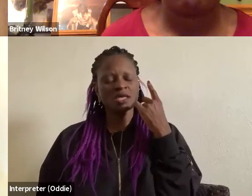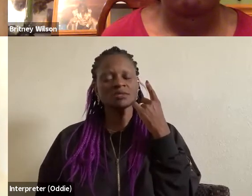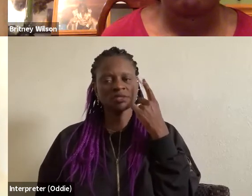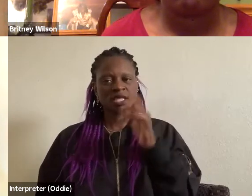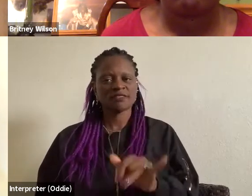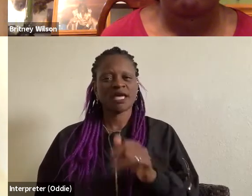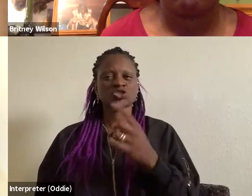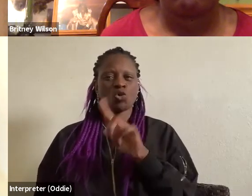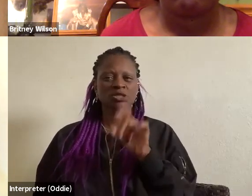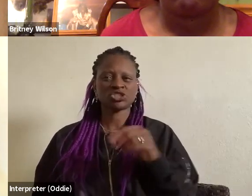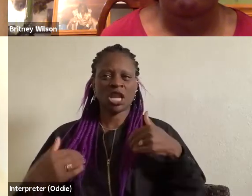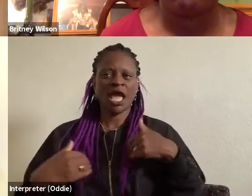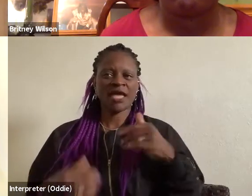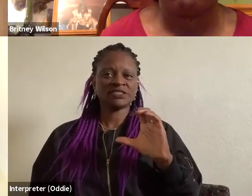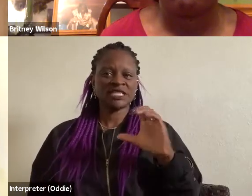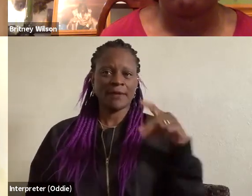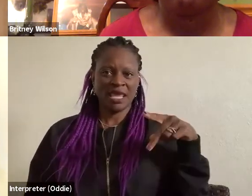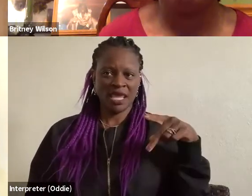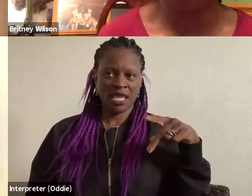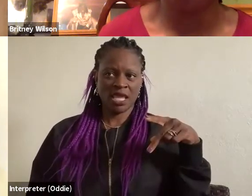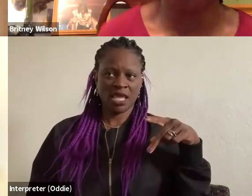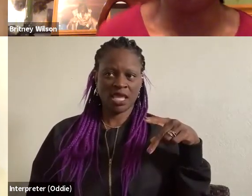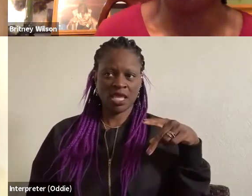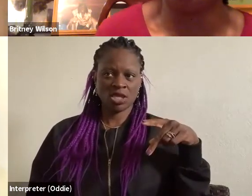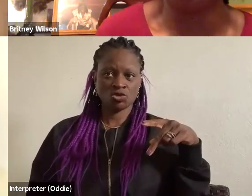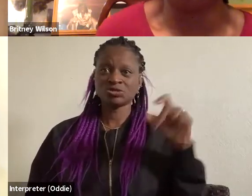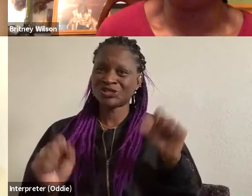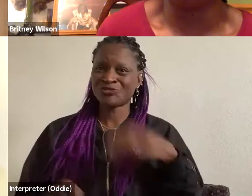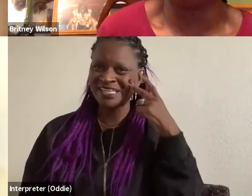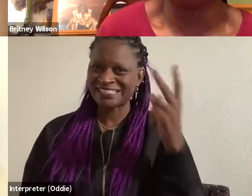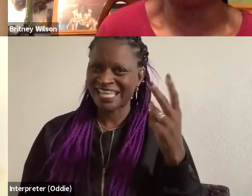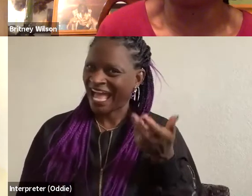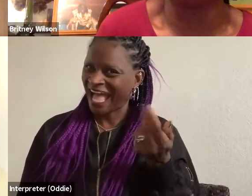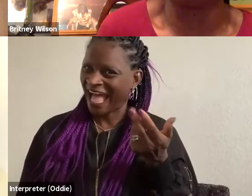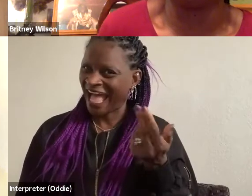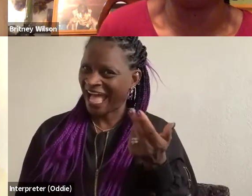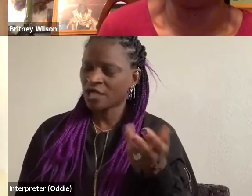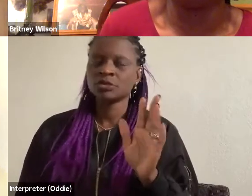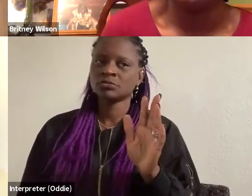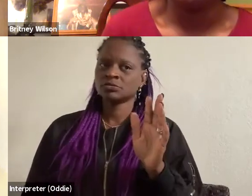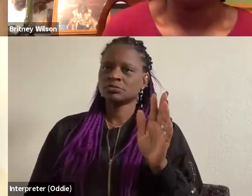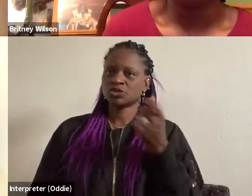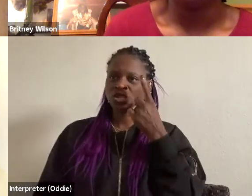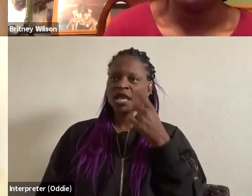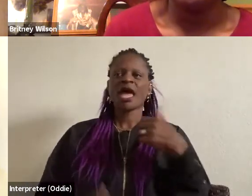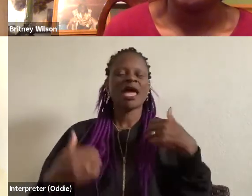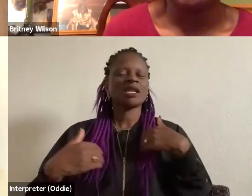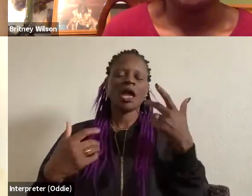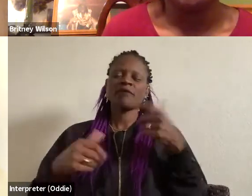I have CP, which you can see. Get it? Anyway, I have CP and, you know, chronic